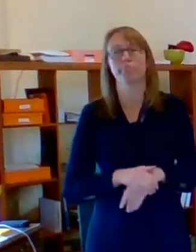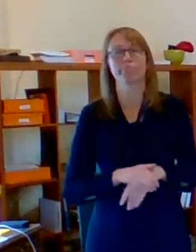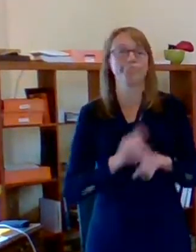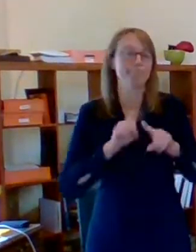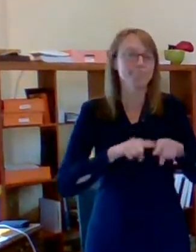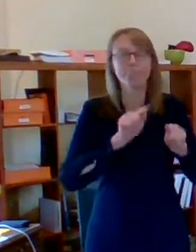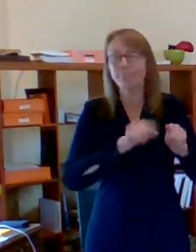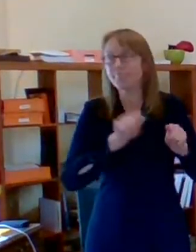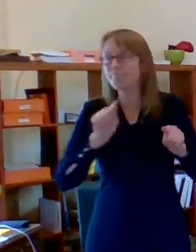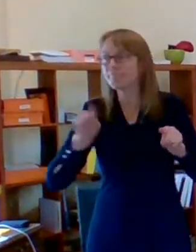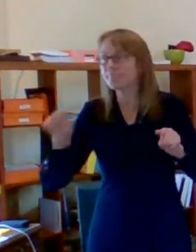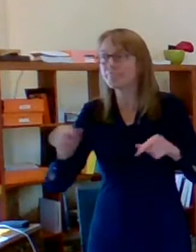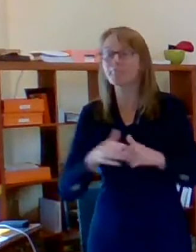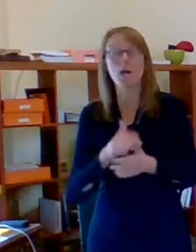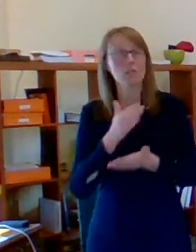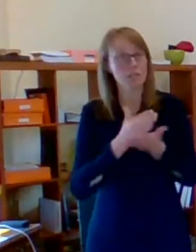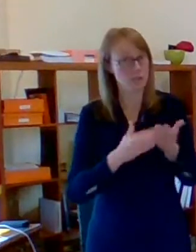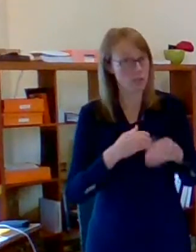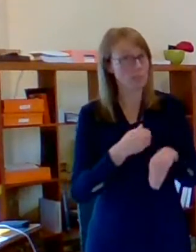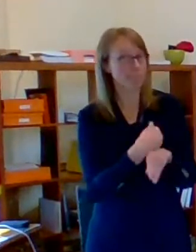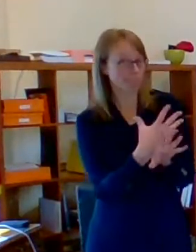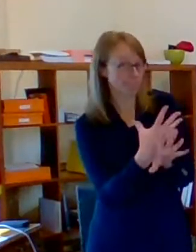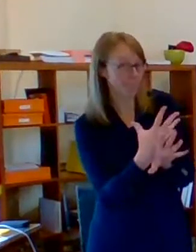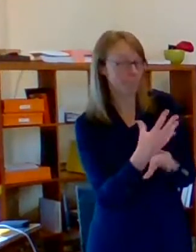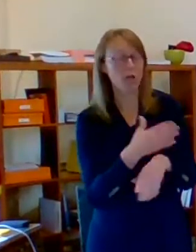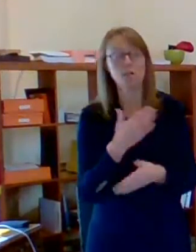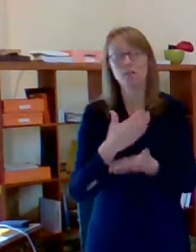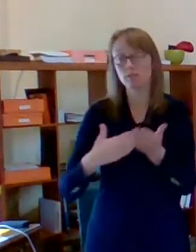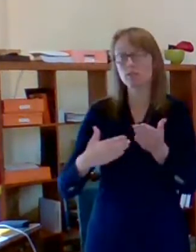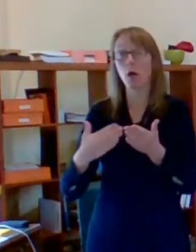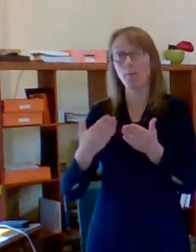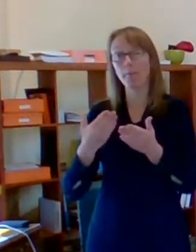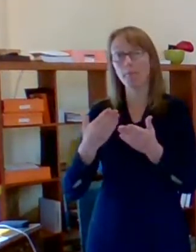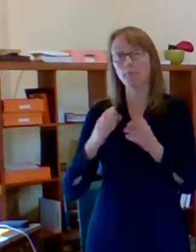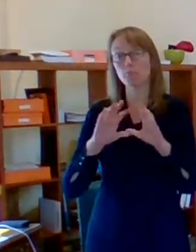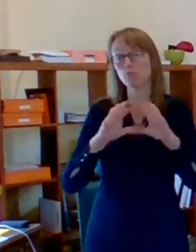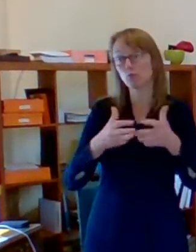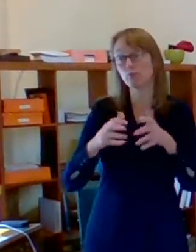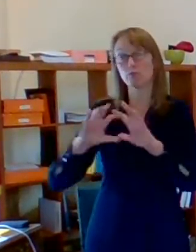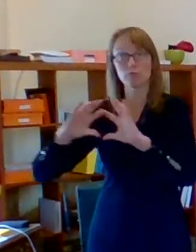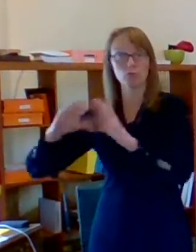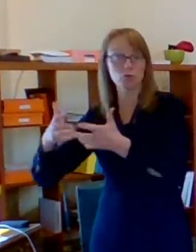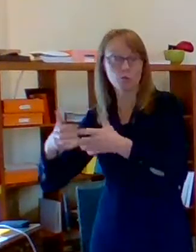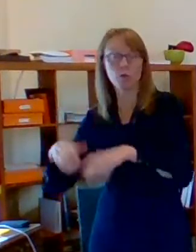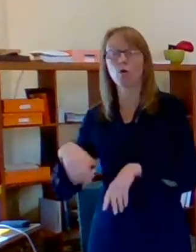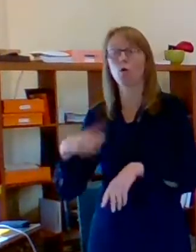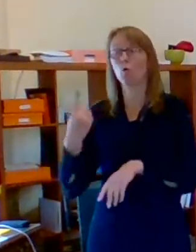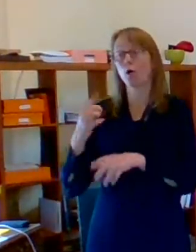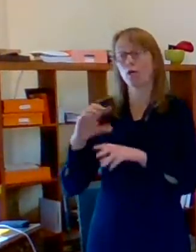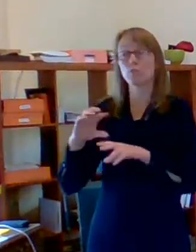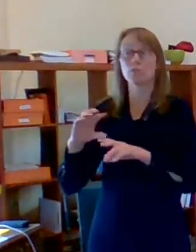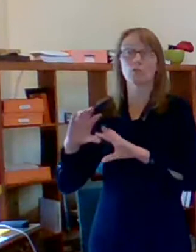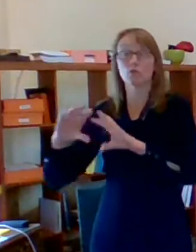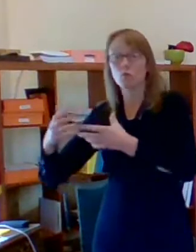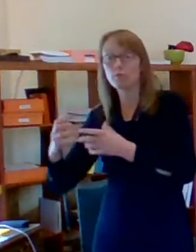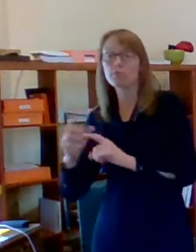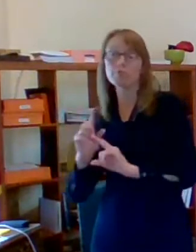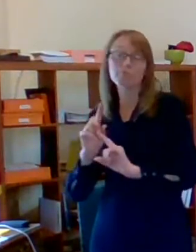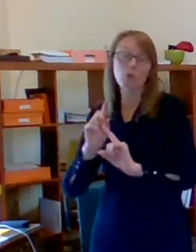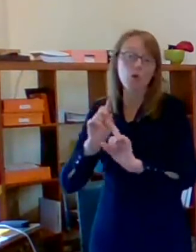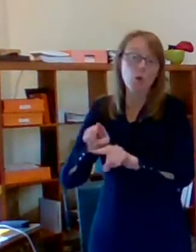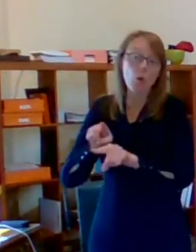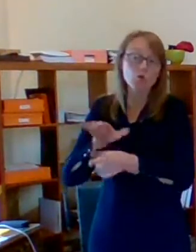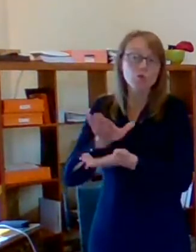We have some schools that have their kids split into groups, and one group goes to